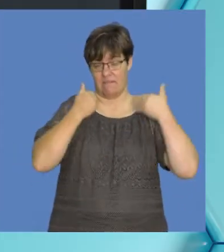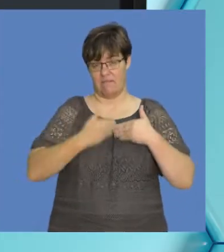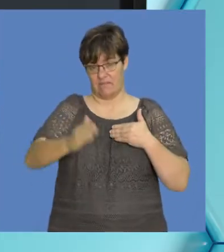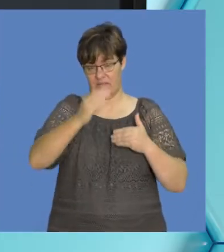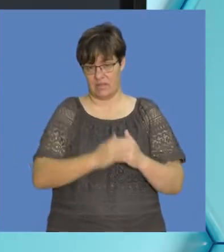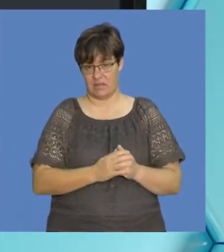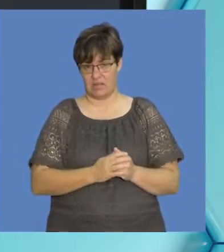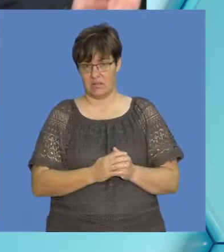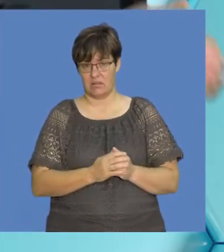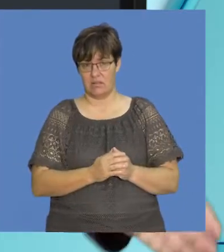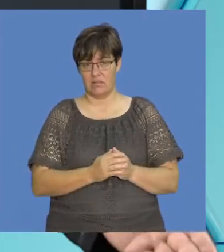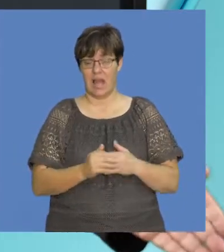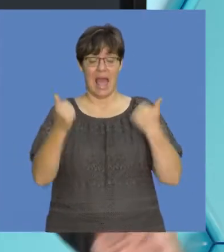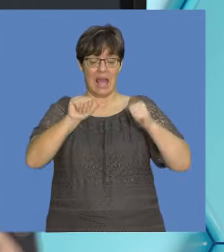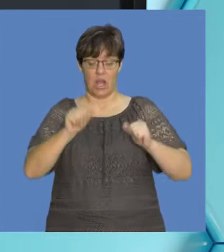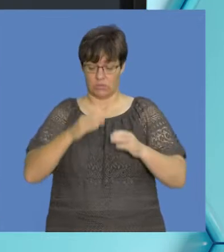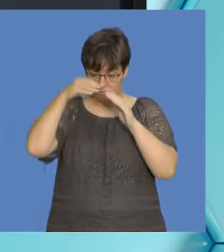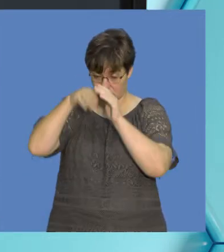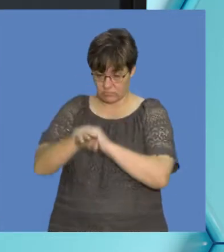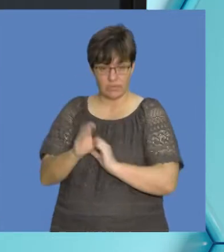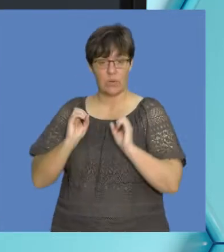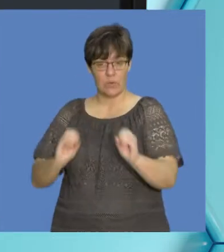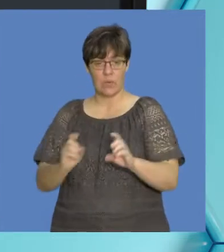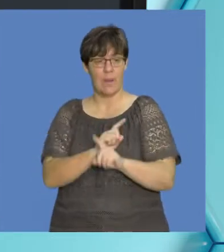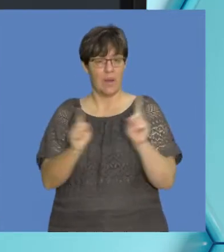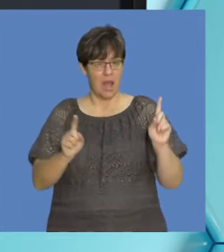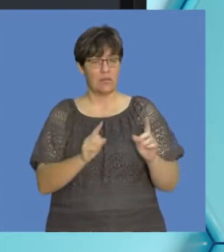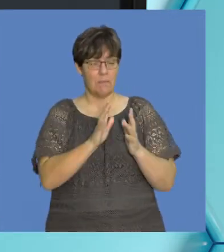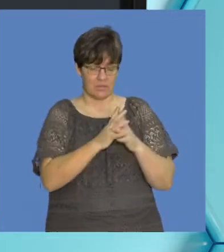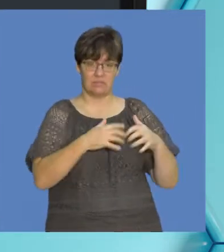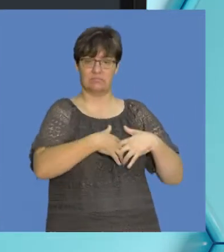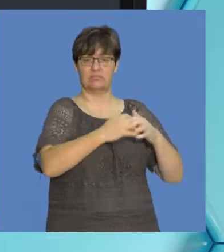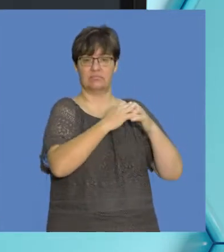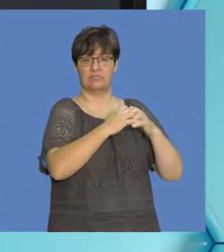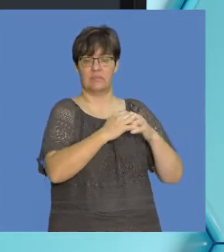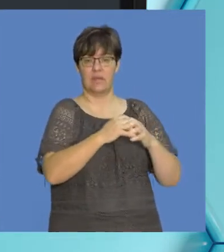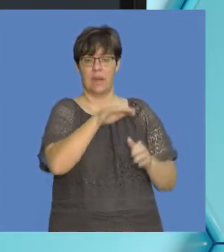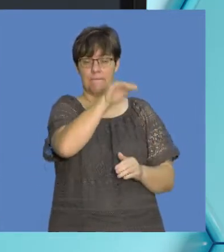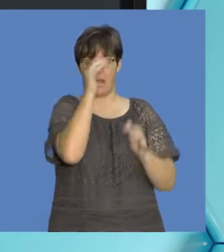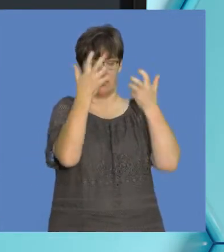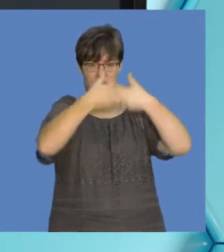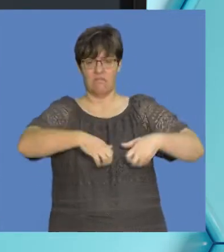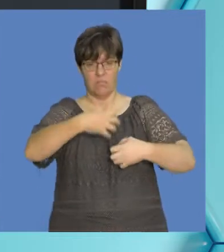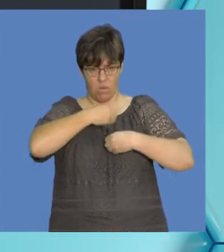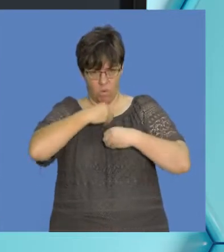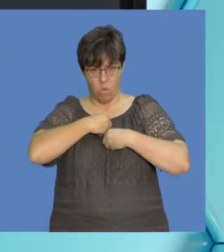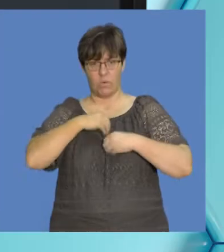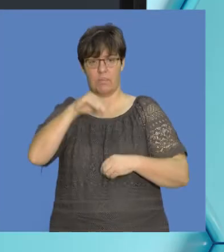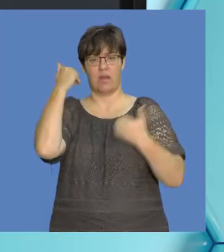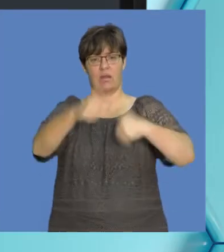may not be studying in the accounting field, you're someday going to have to draw up a bank reconciliation for your own bank